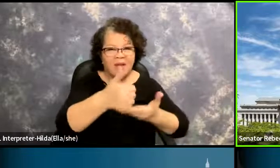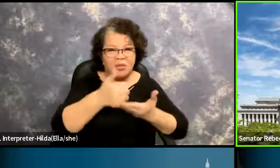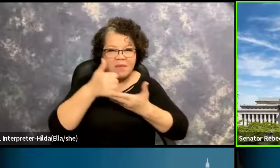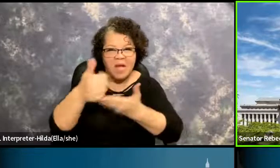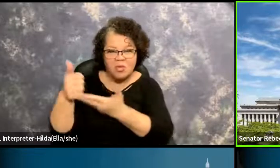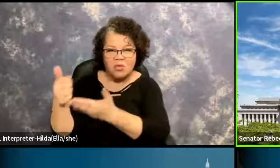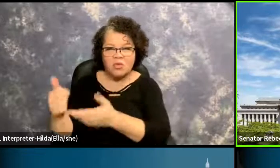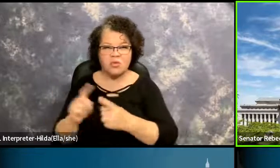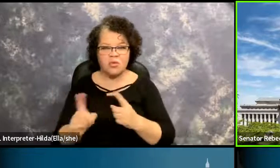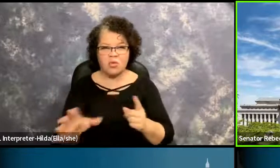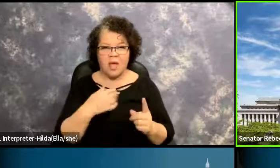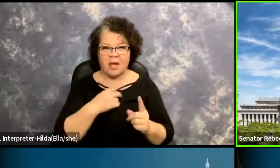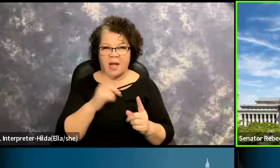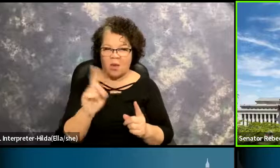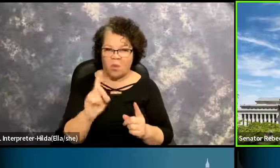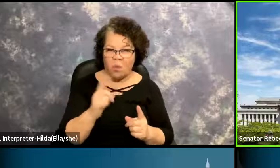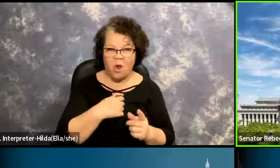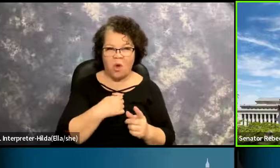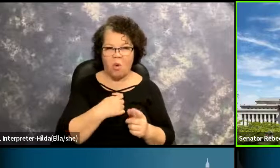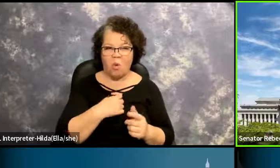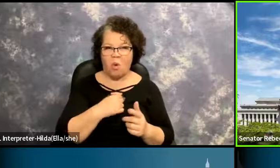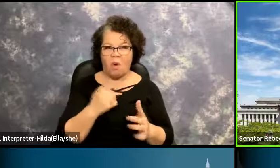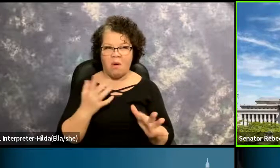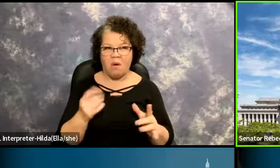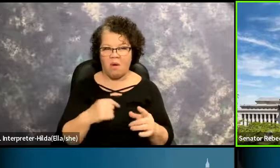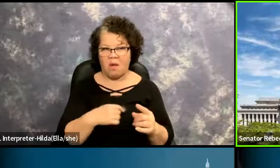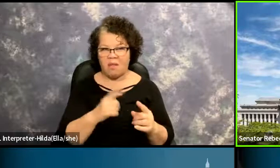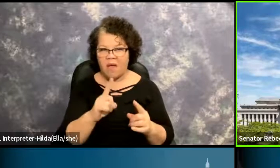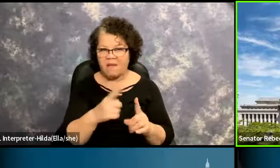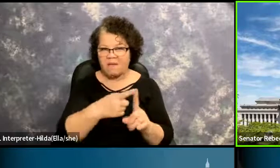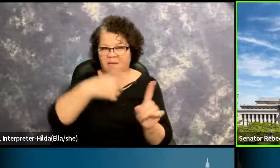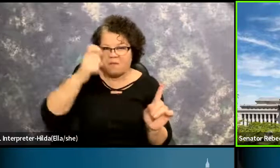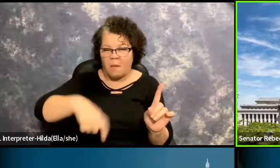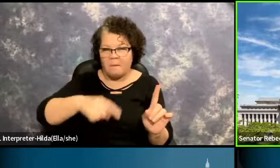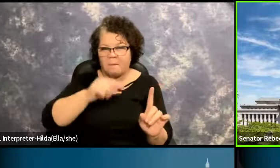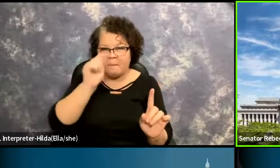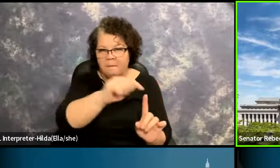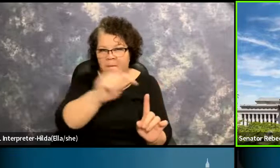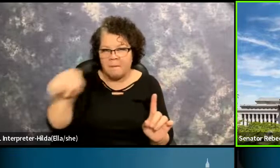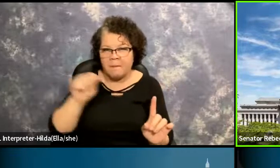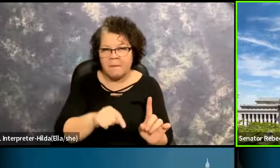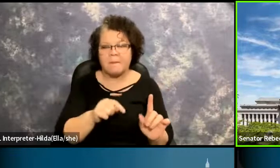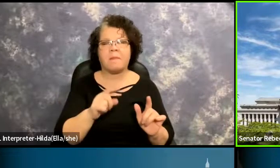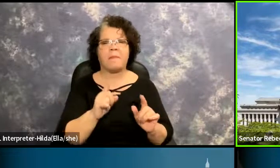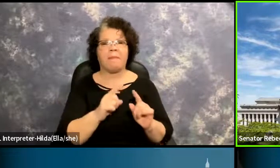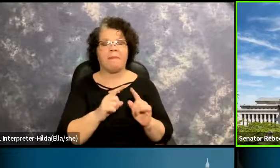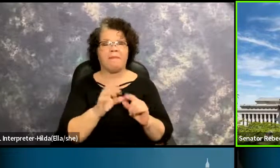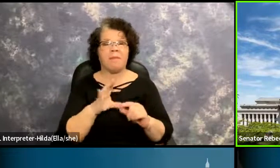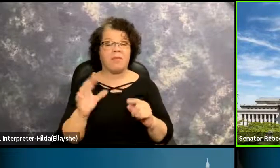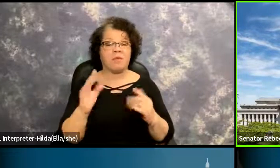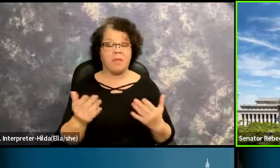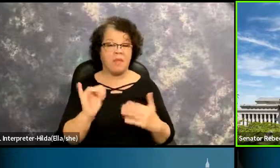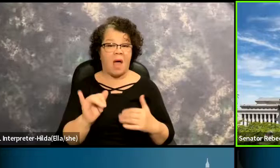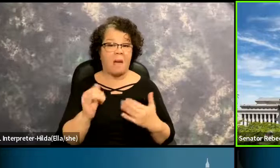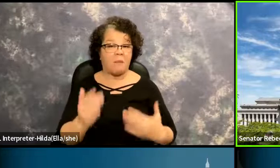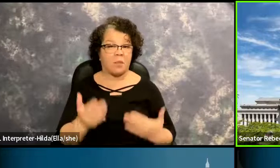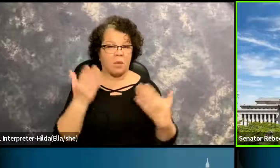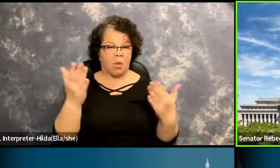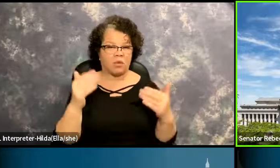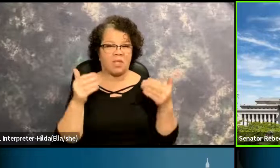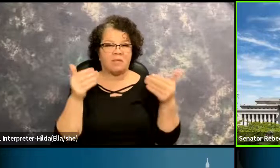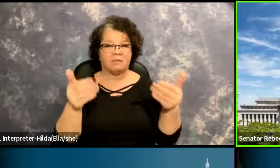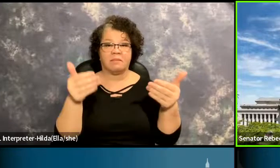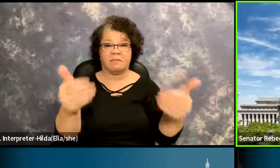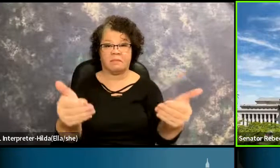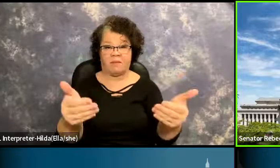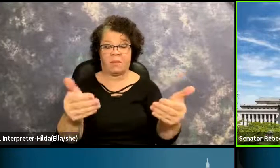of that pollution. I think in the budget of the transportation proposals going forward, I think it's important to